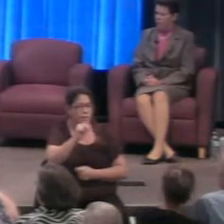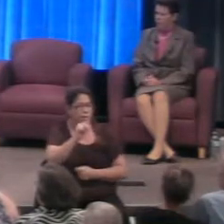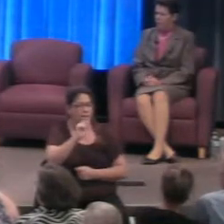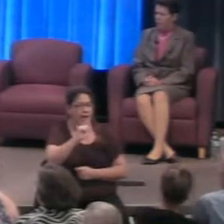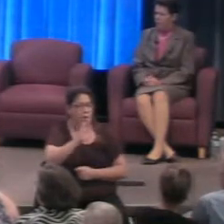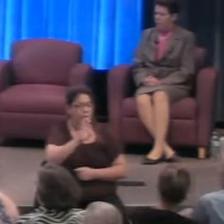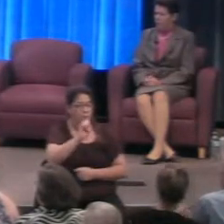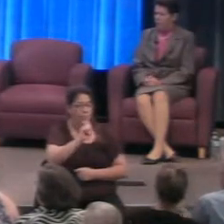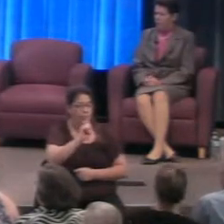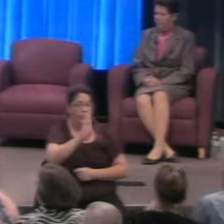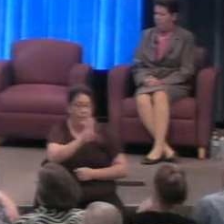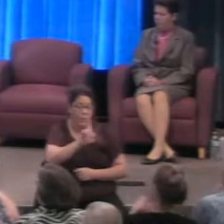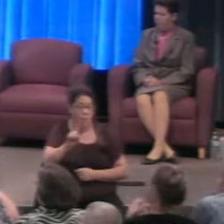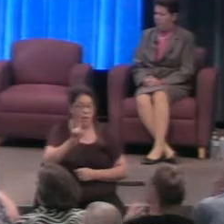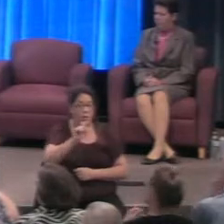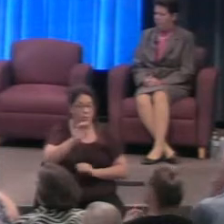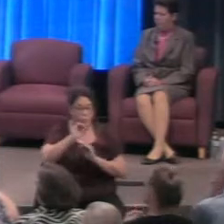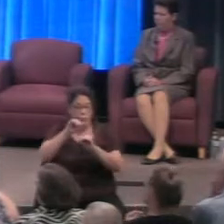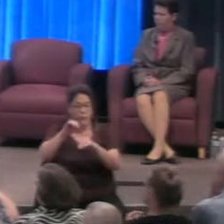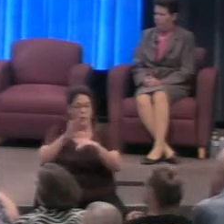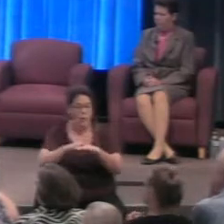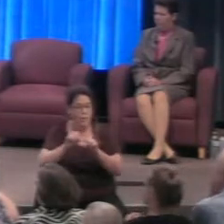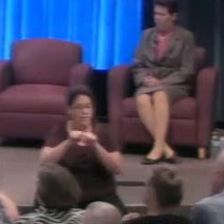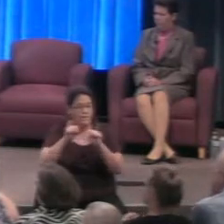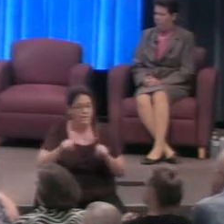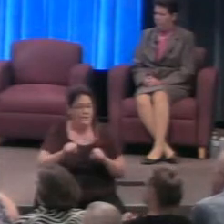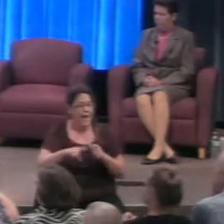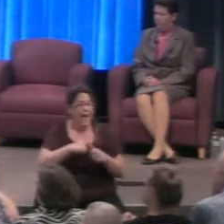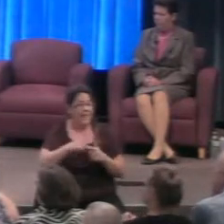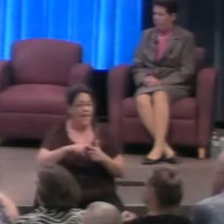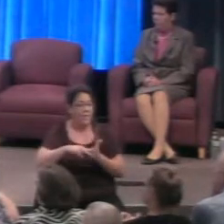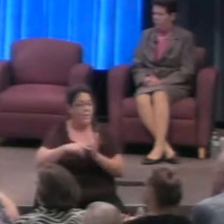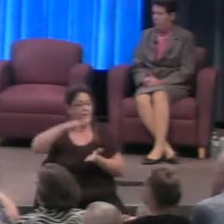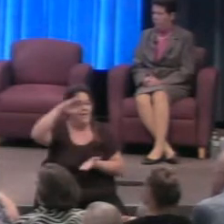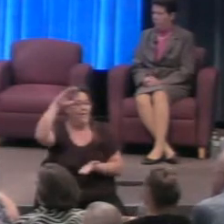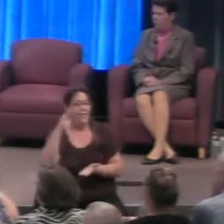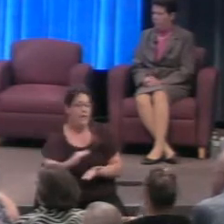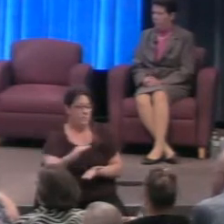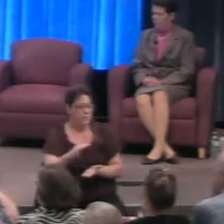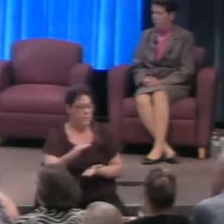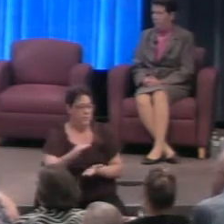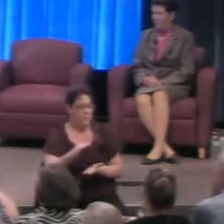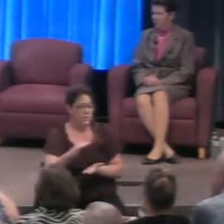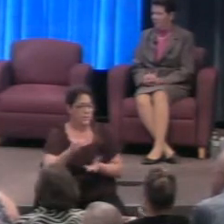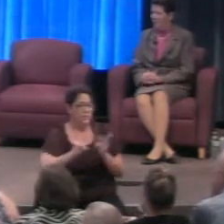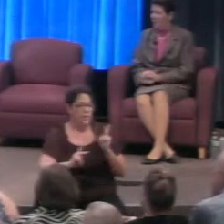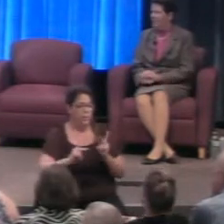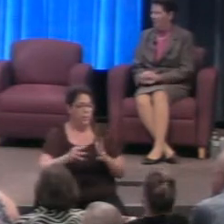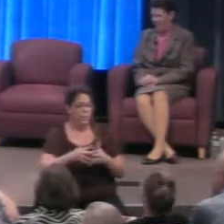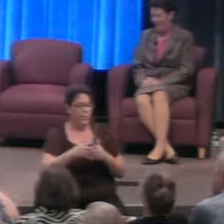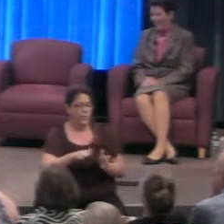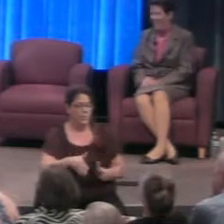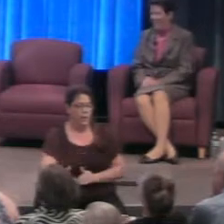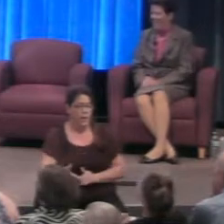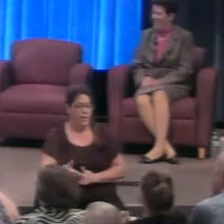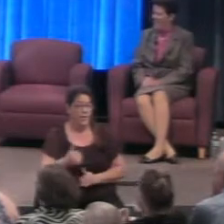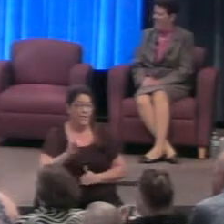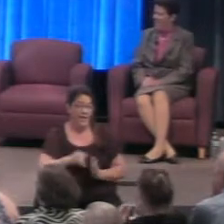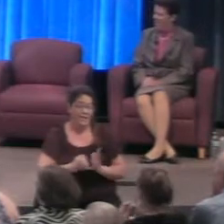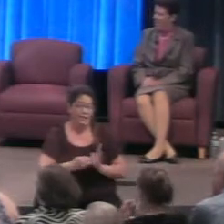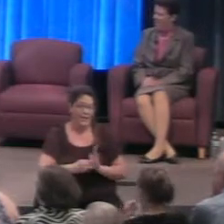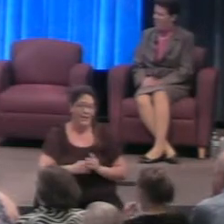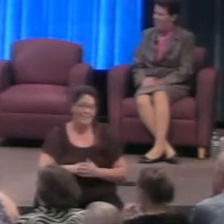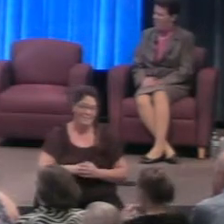B-1 helped to reduce civilian casualties. That's published, Janet. I read it on Google. Yes.